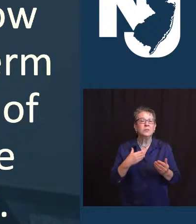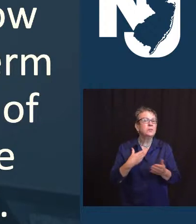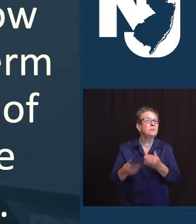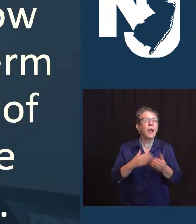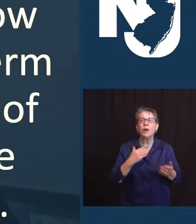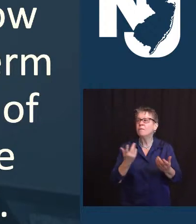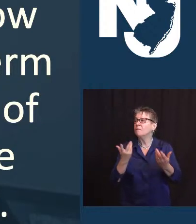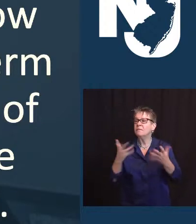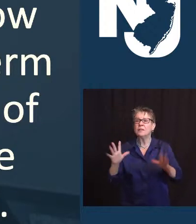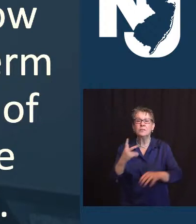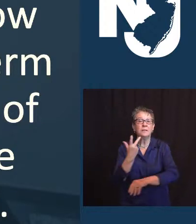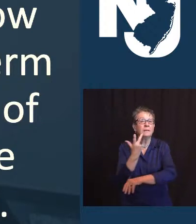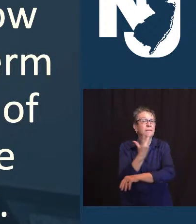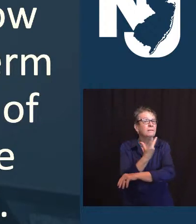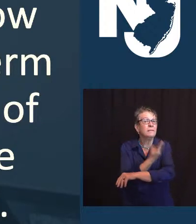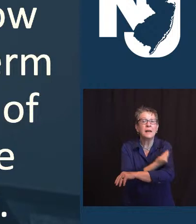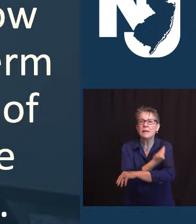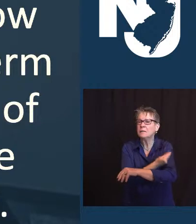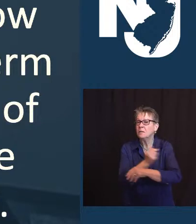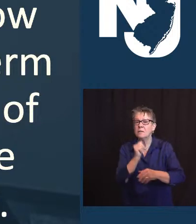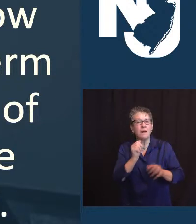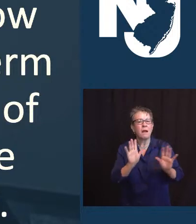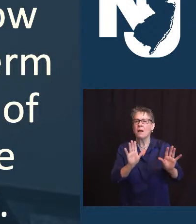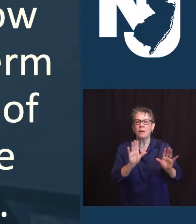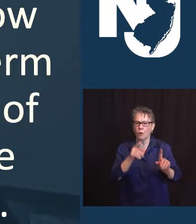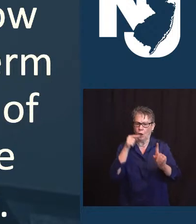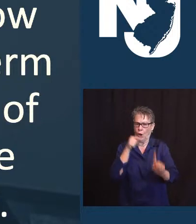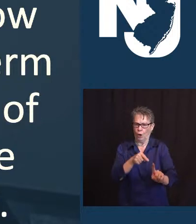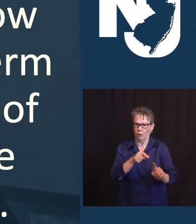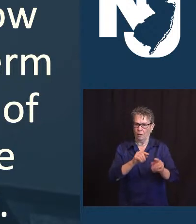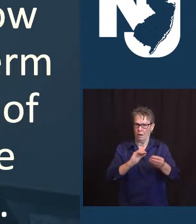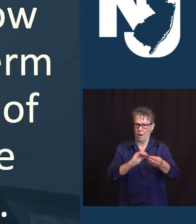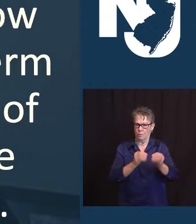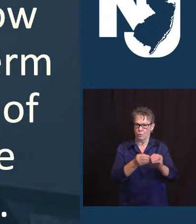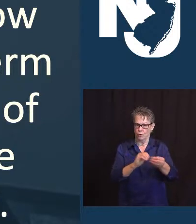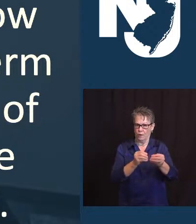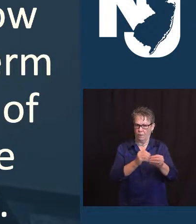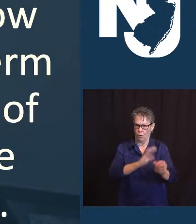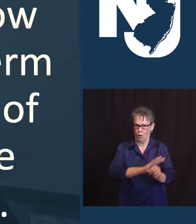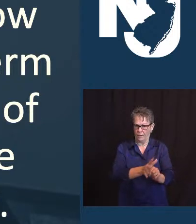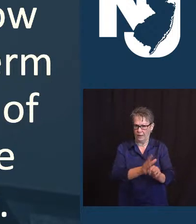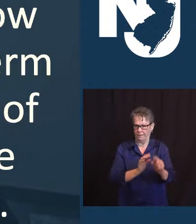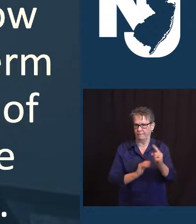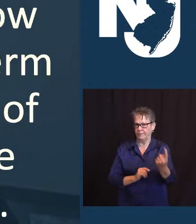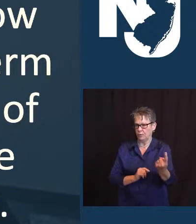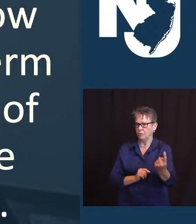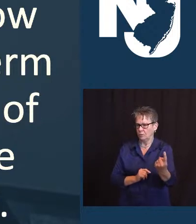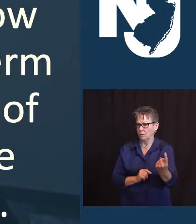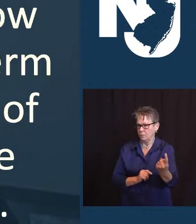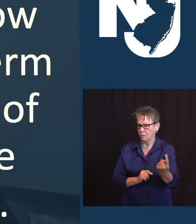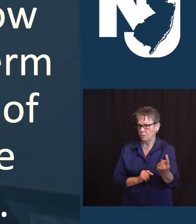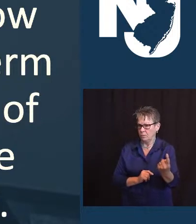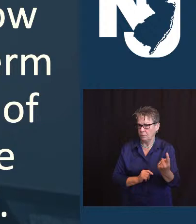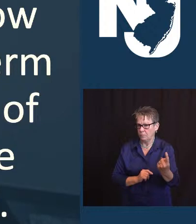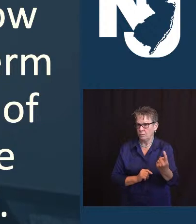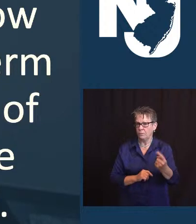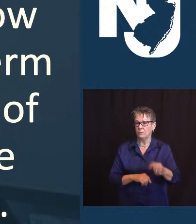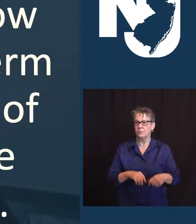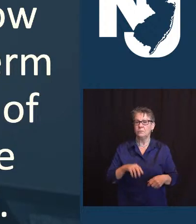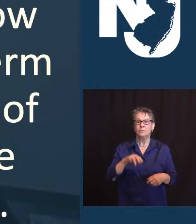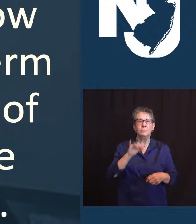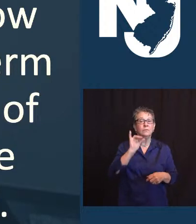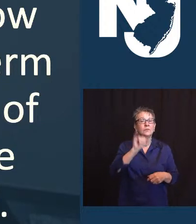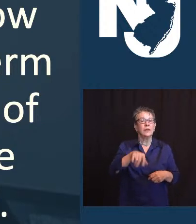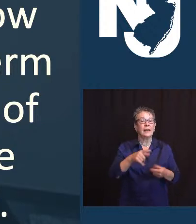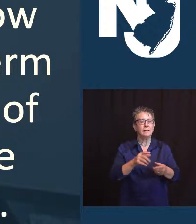CALI is high or very high and less than 70% of the facility's residents have been vaccinated, only those